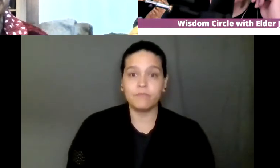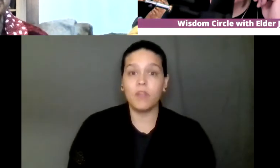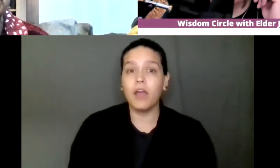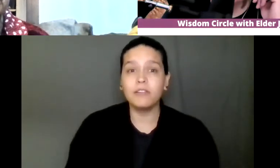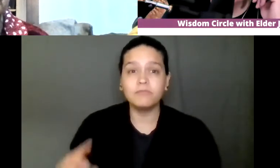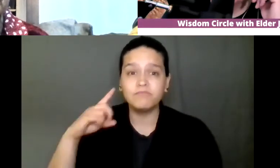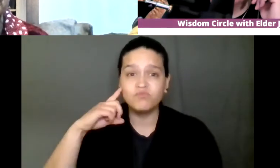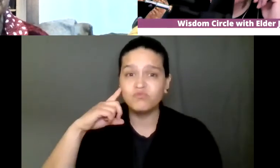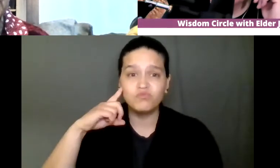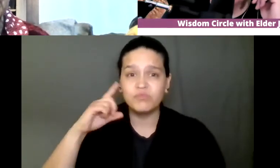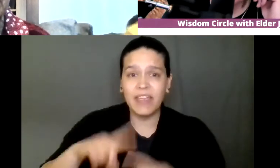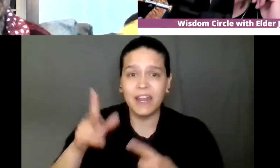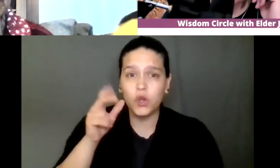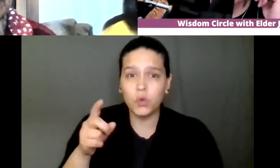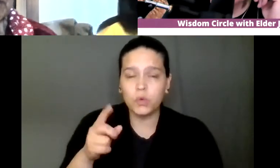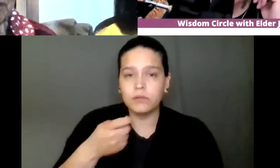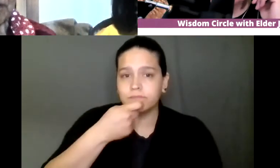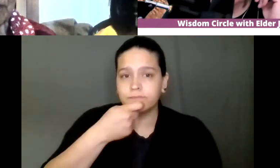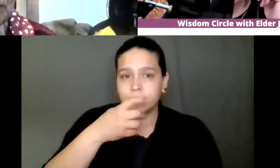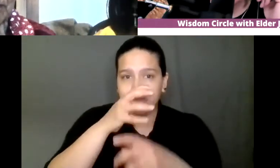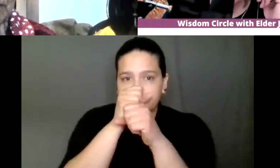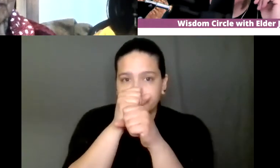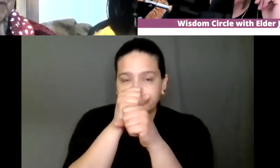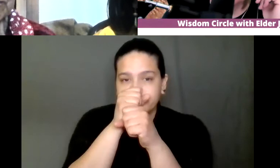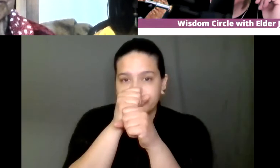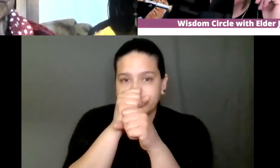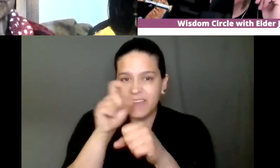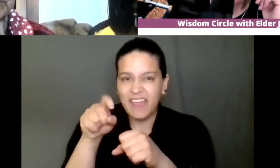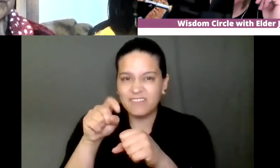We can't hear you, Lynn Dean. Something's wrong.